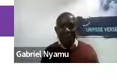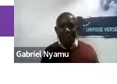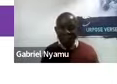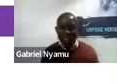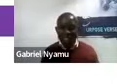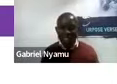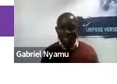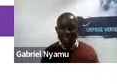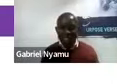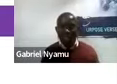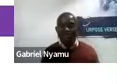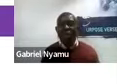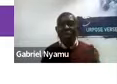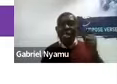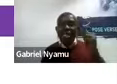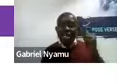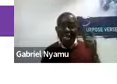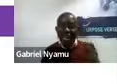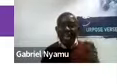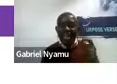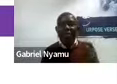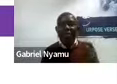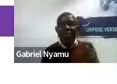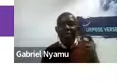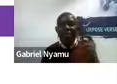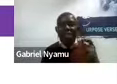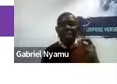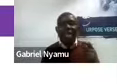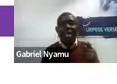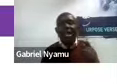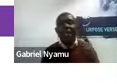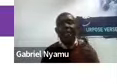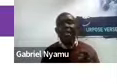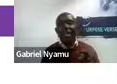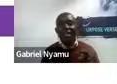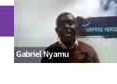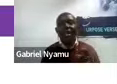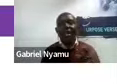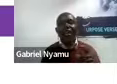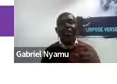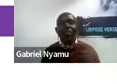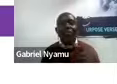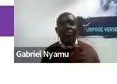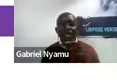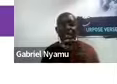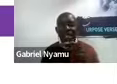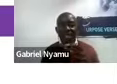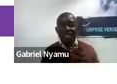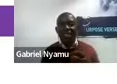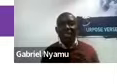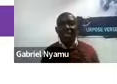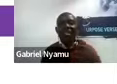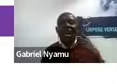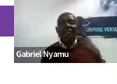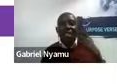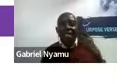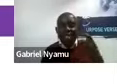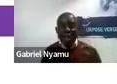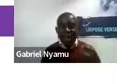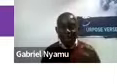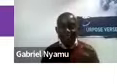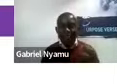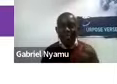It cannot do that because the designer most likely had already kind of put in